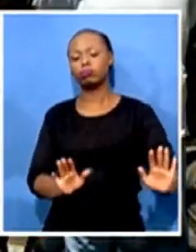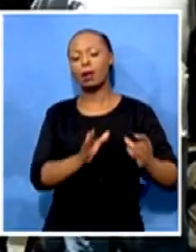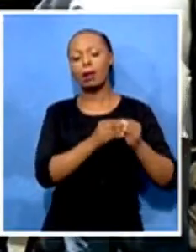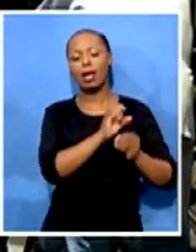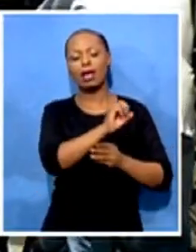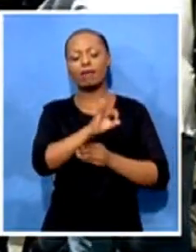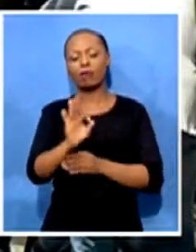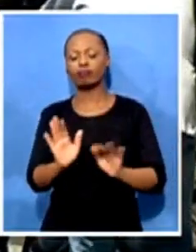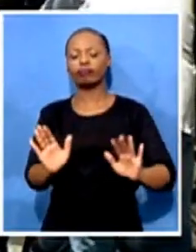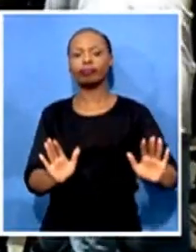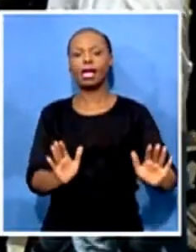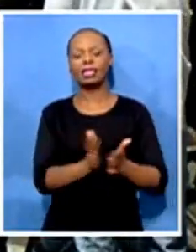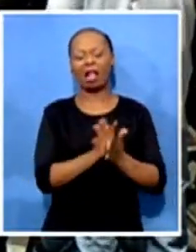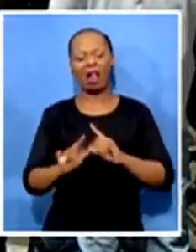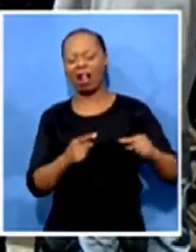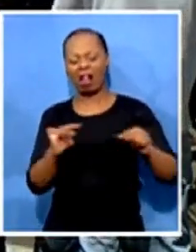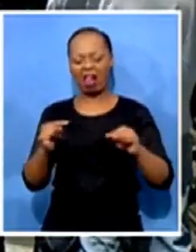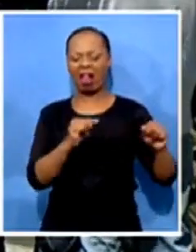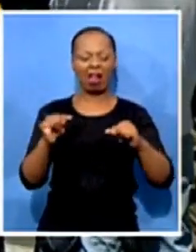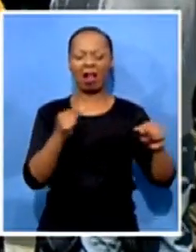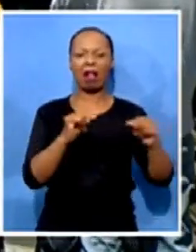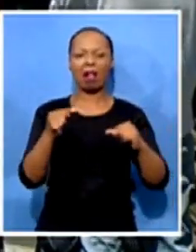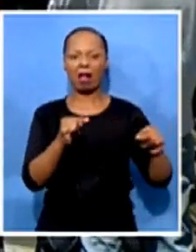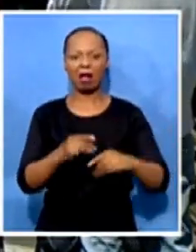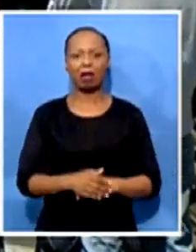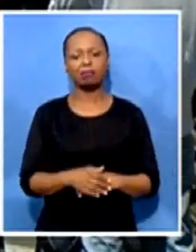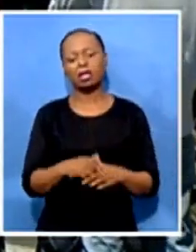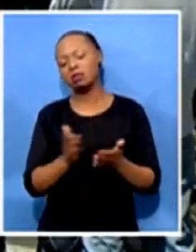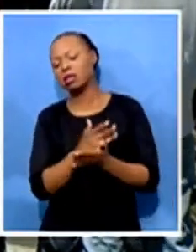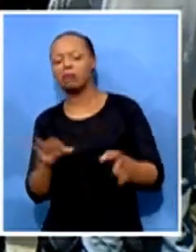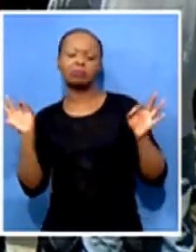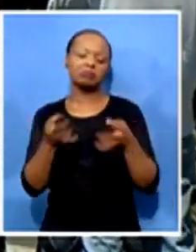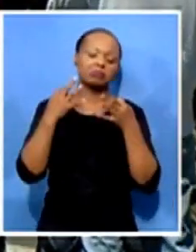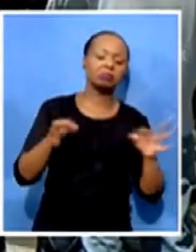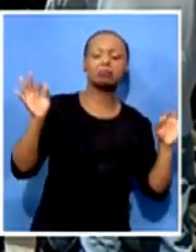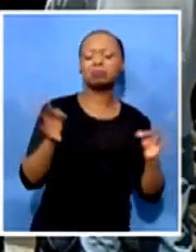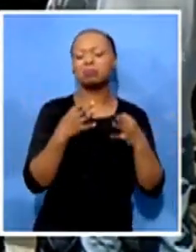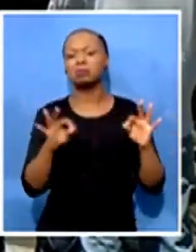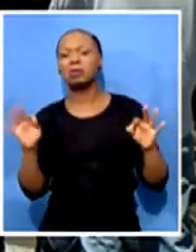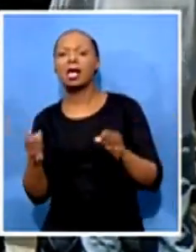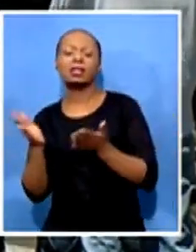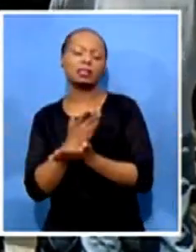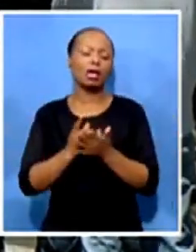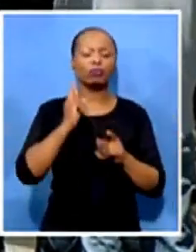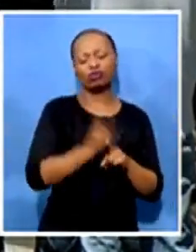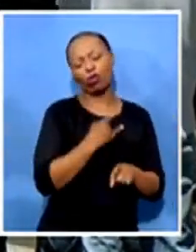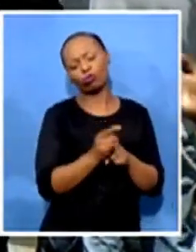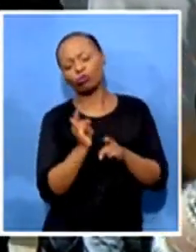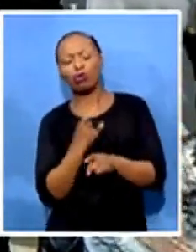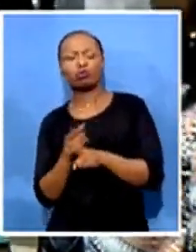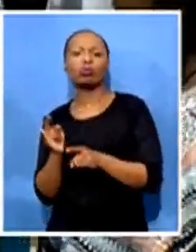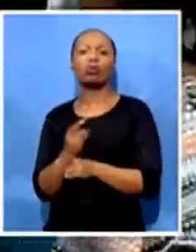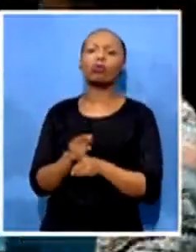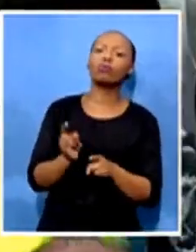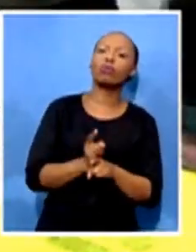still chanting and singing, and others are discussing among themselves on the telephones, etc. I suppose to get some